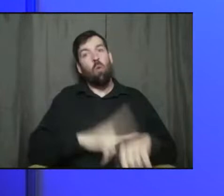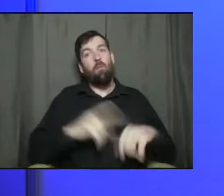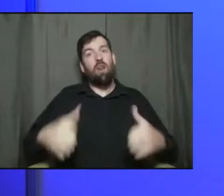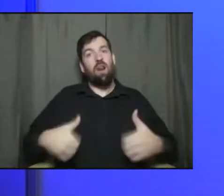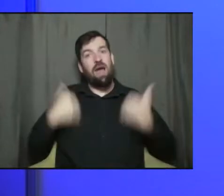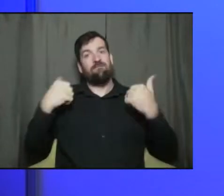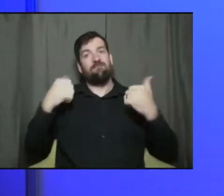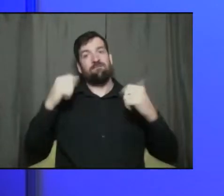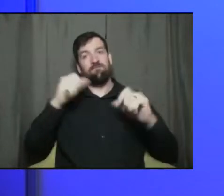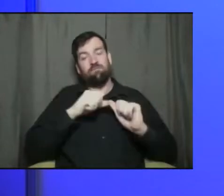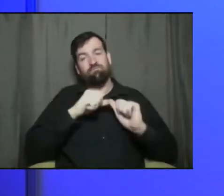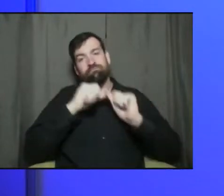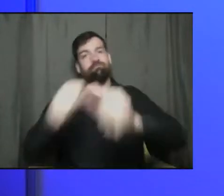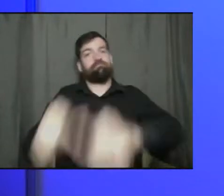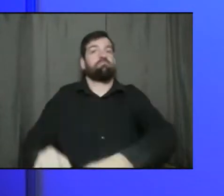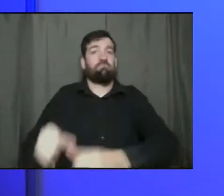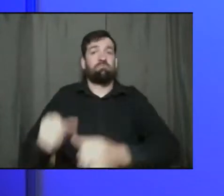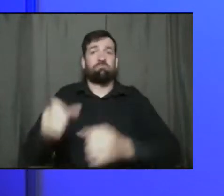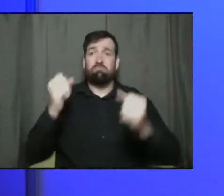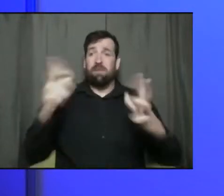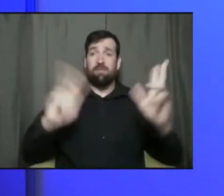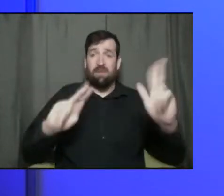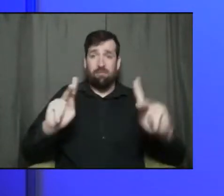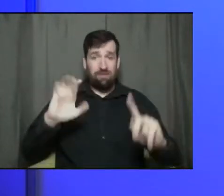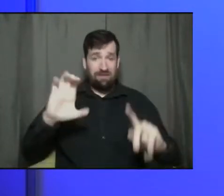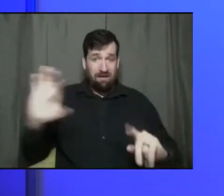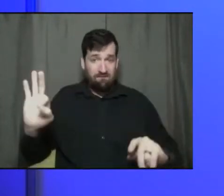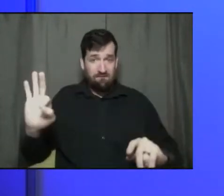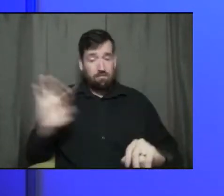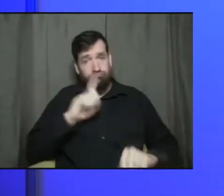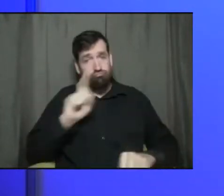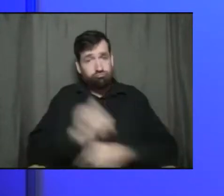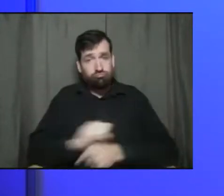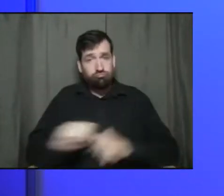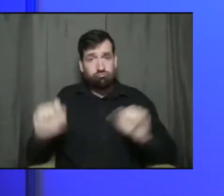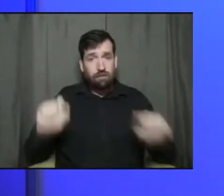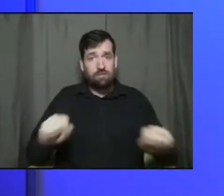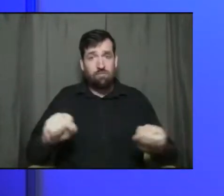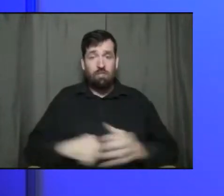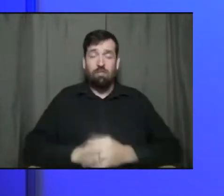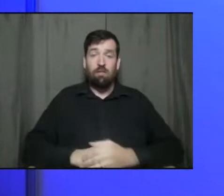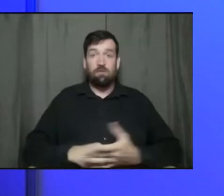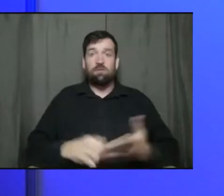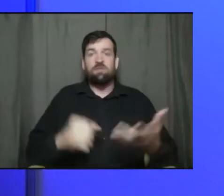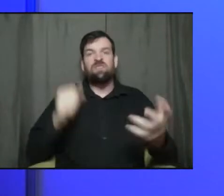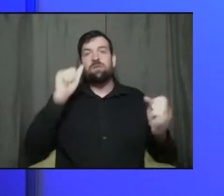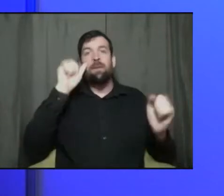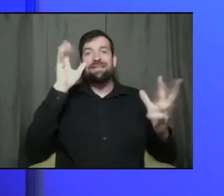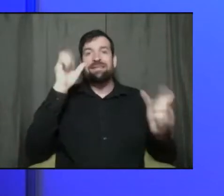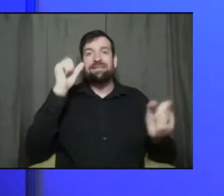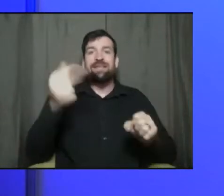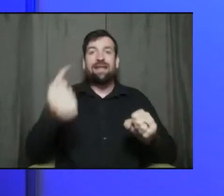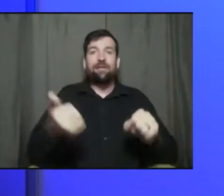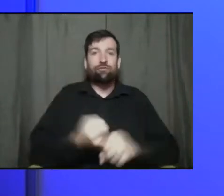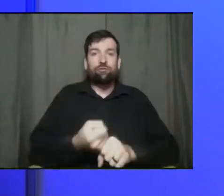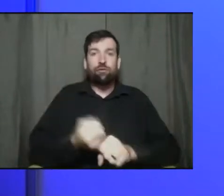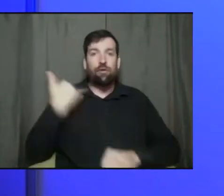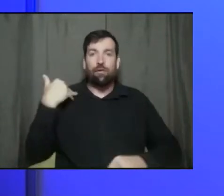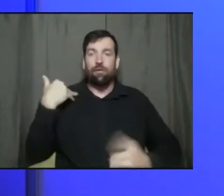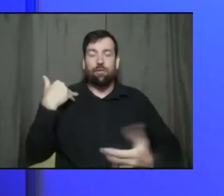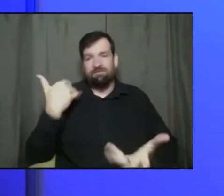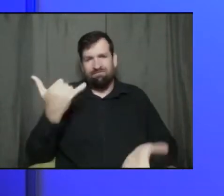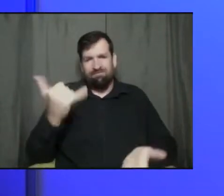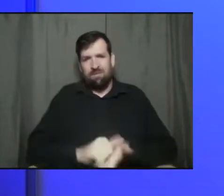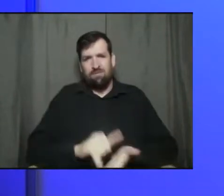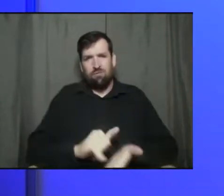many people with CF, that's really a true possibility, which is incredible. And 10 years ago, we never could have said that.